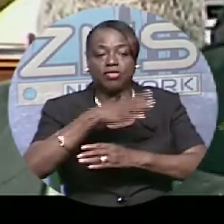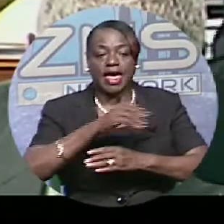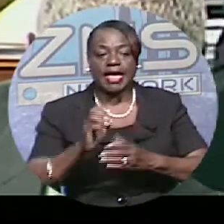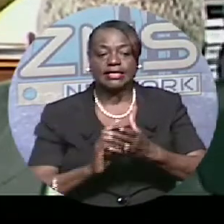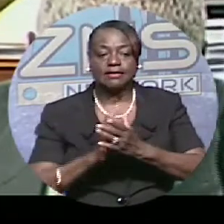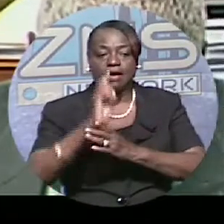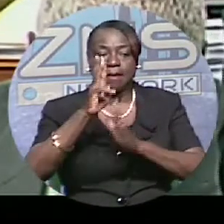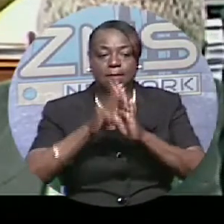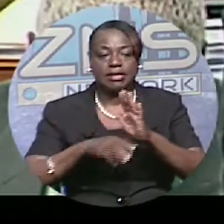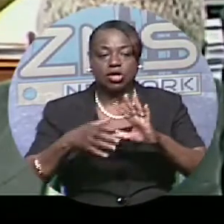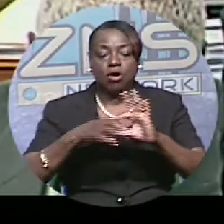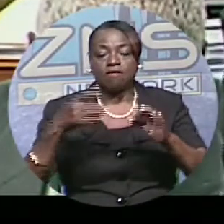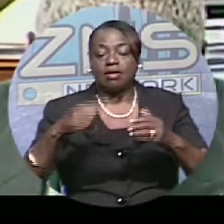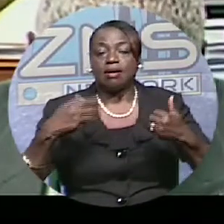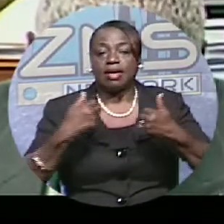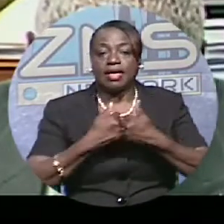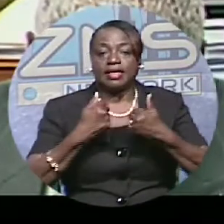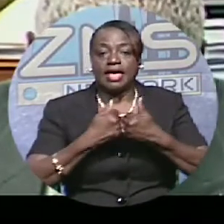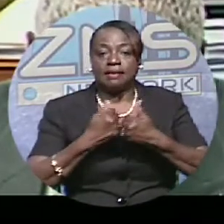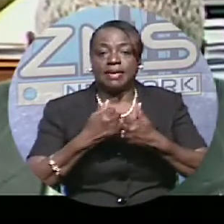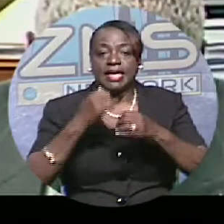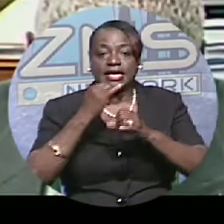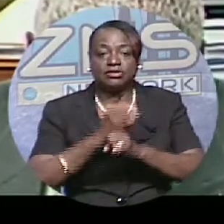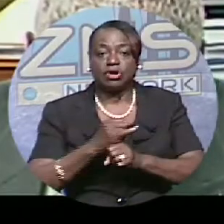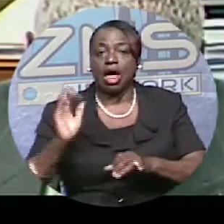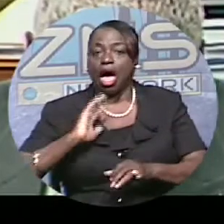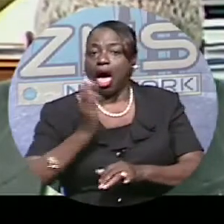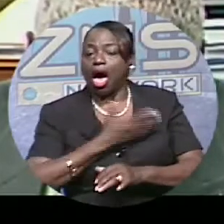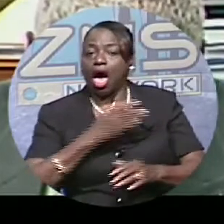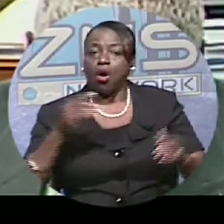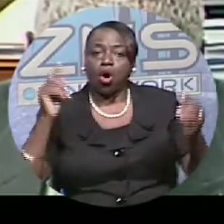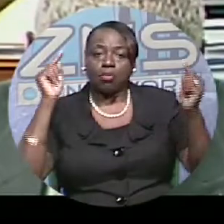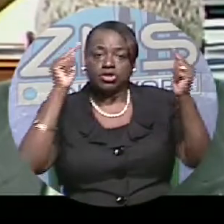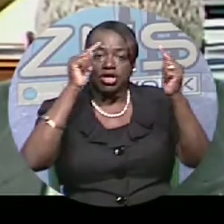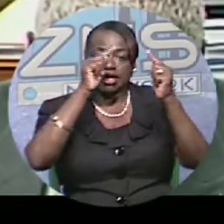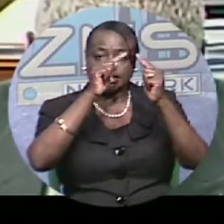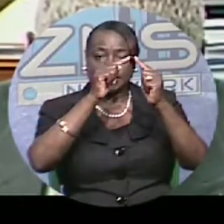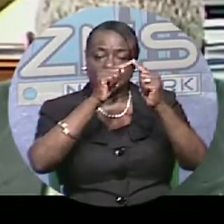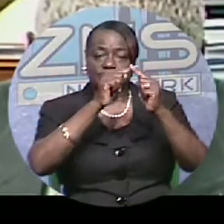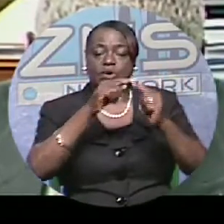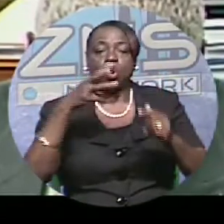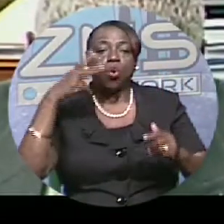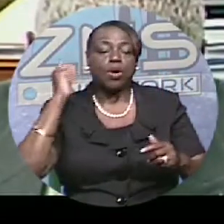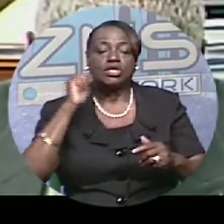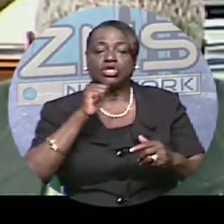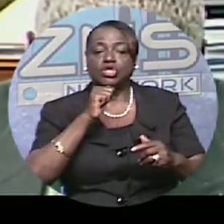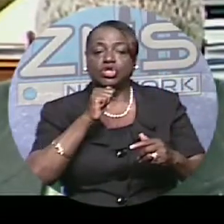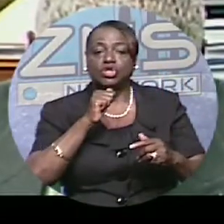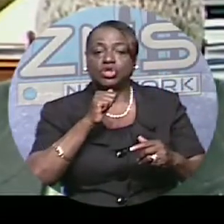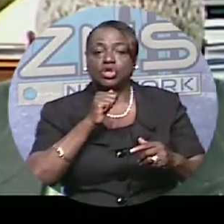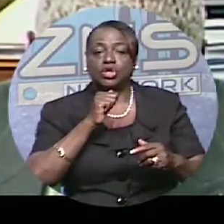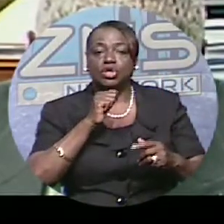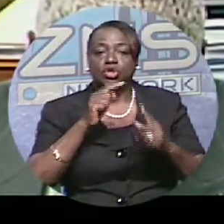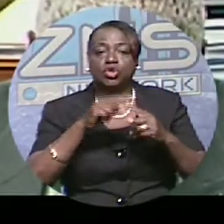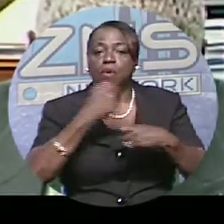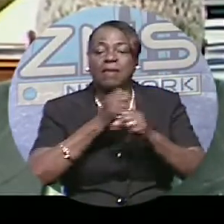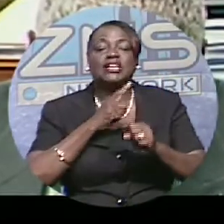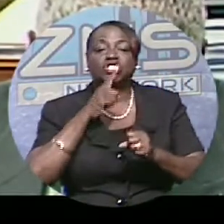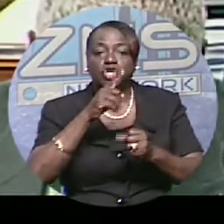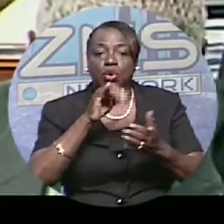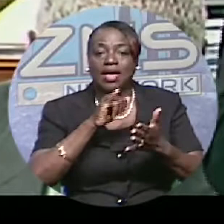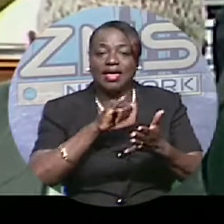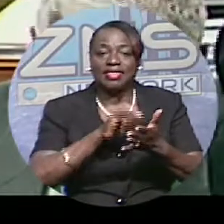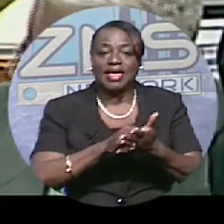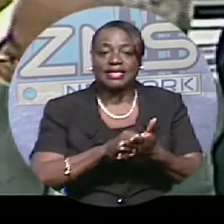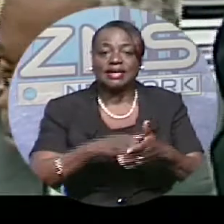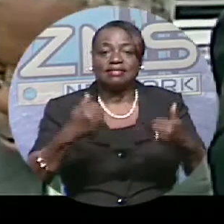gaming industry. Remember, our objective was to ensure that the proliferation, we did not want it to grow to the pace where it's